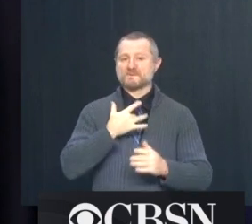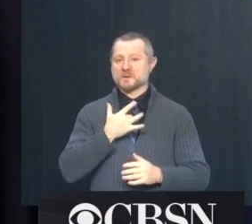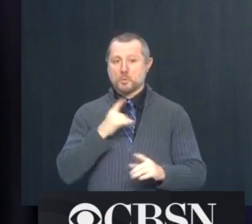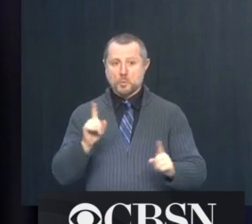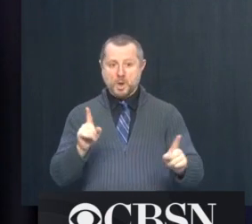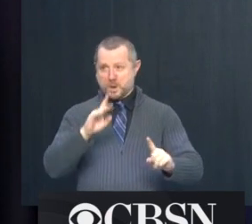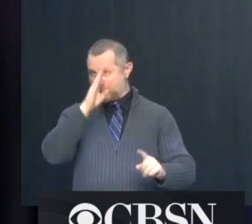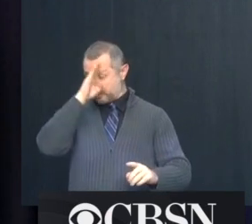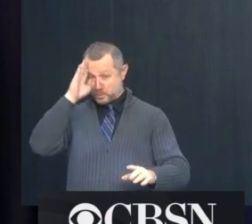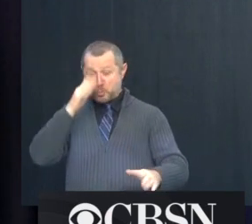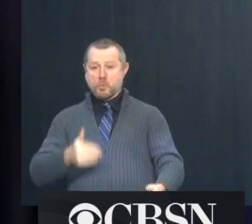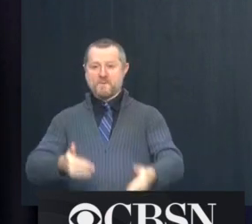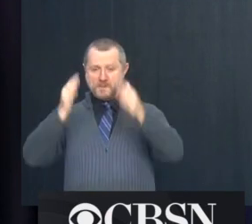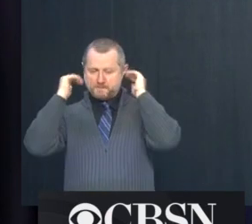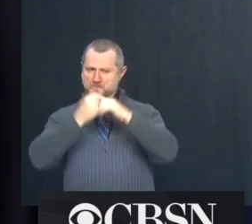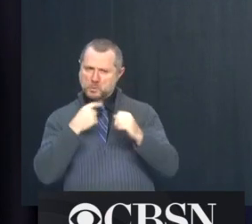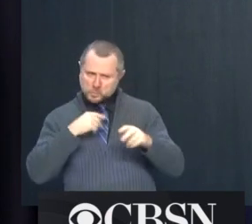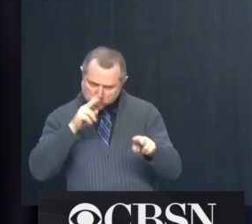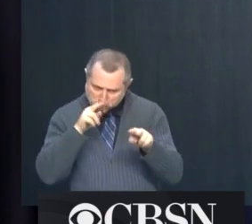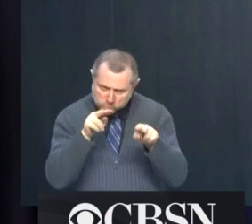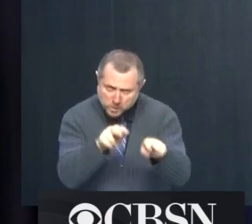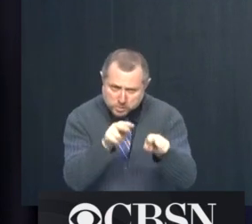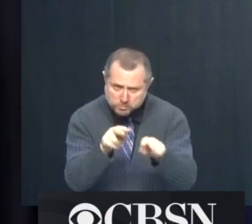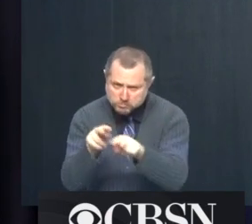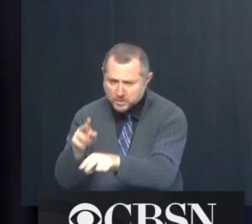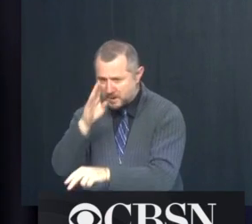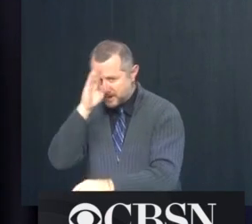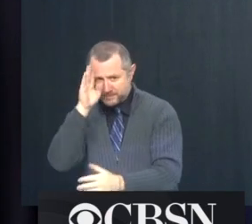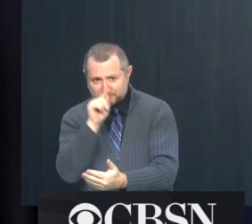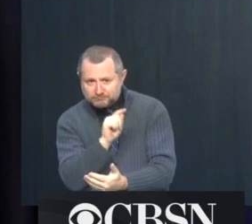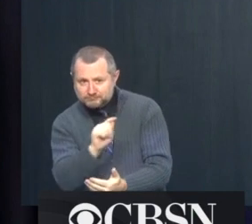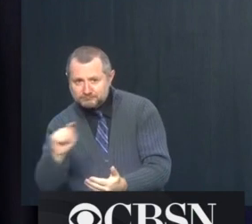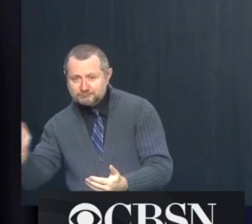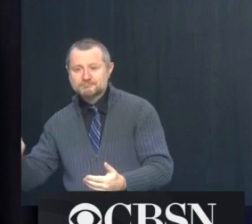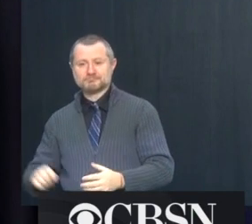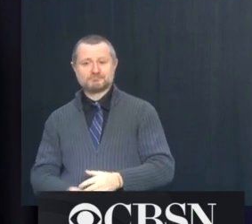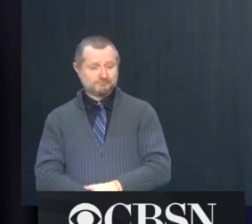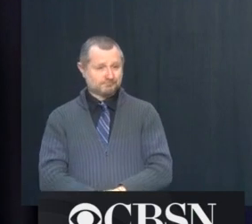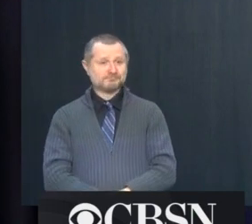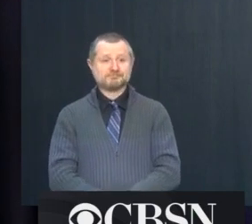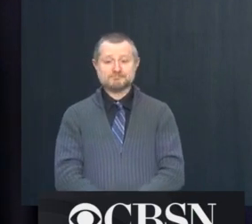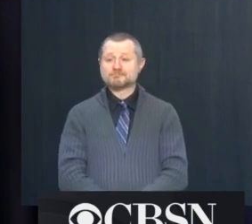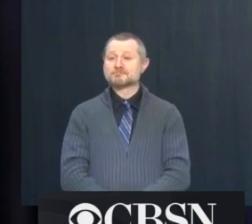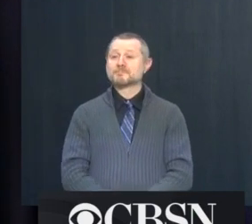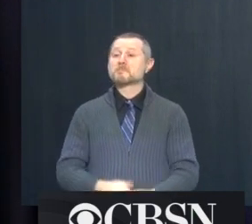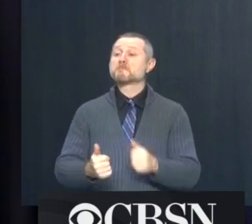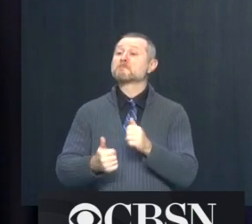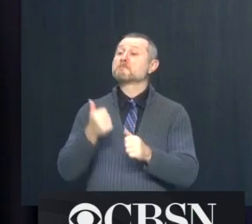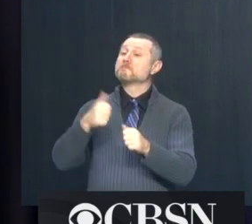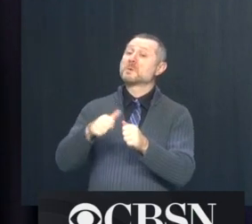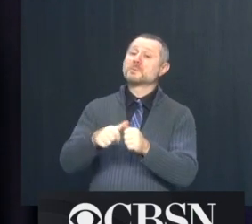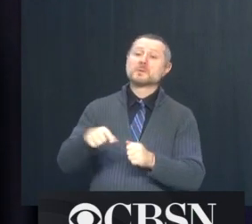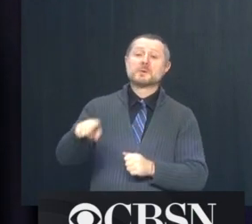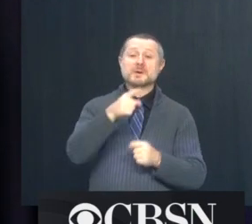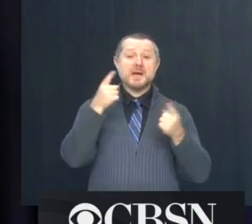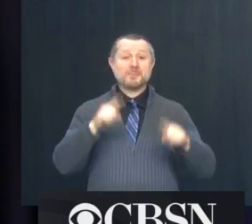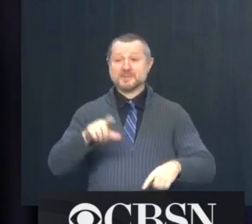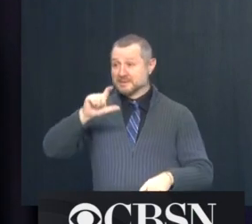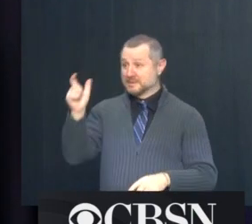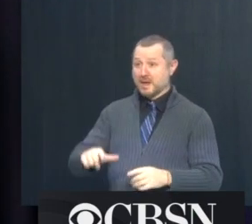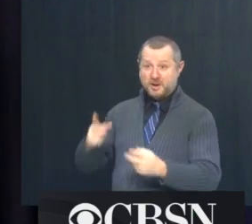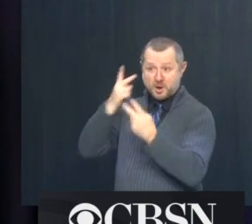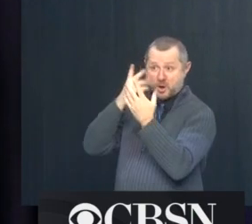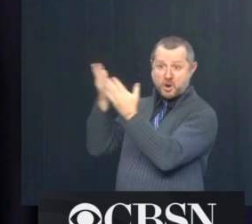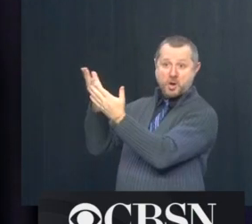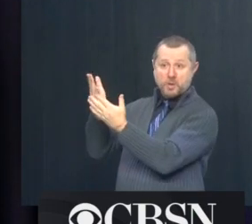right? And that's what we want to focus on. Remember, Ken Rasky mentioned Italy. Remember what we went through like in Elmhurst